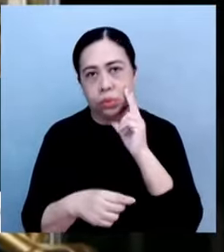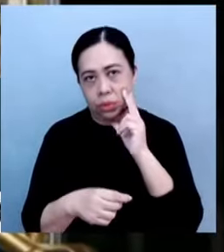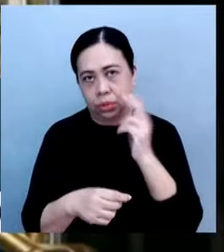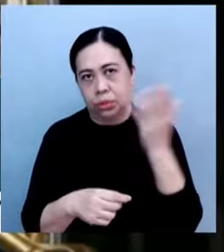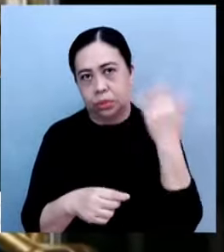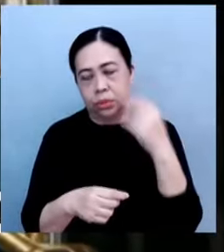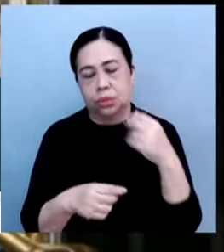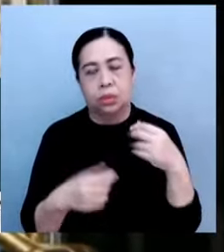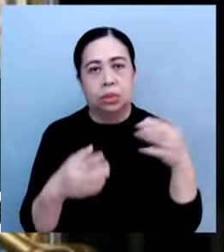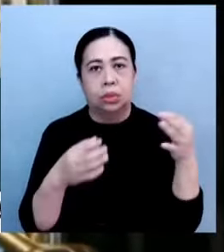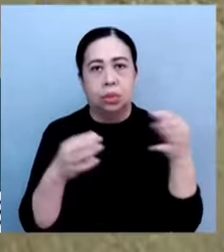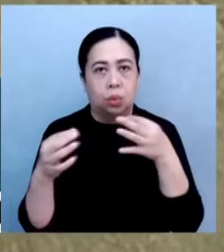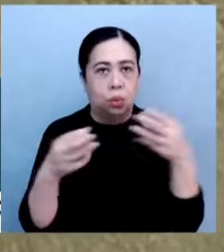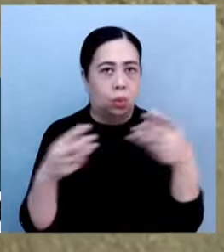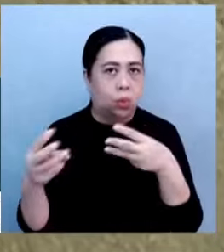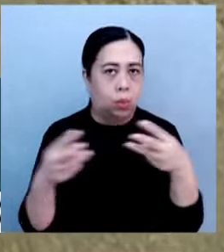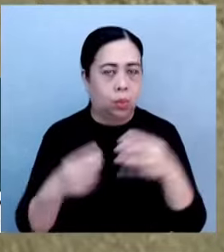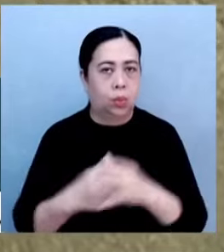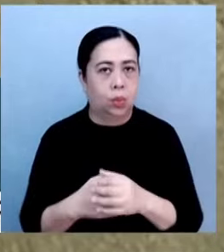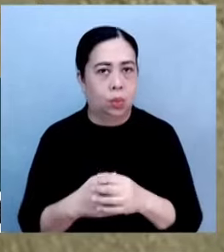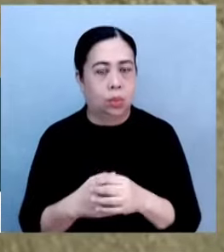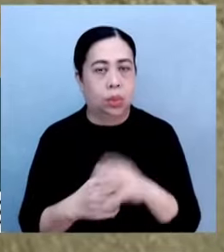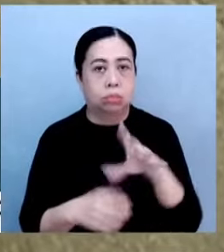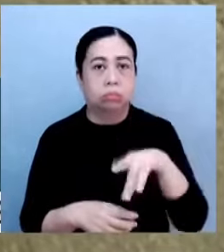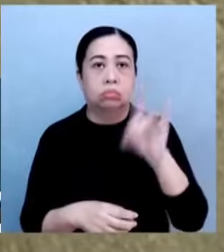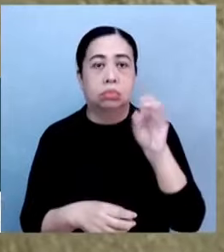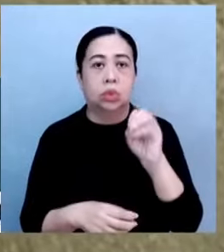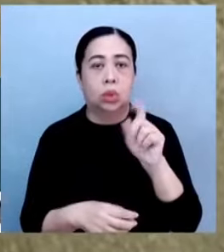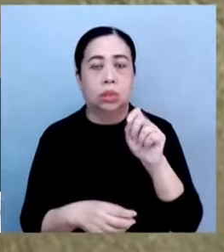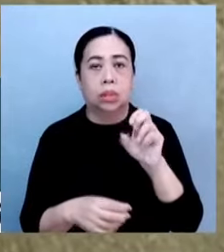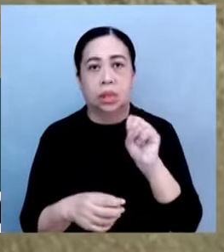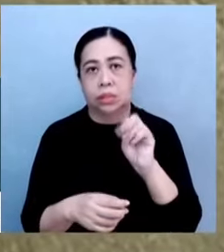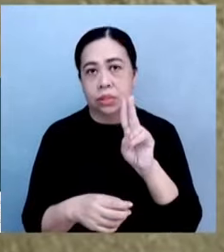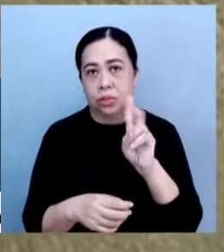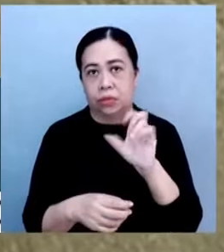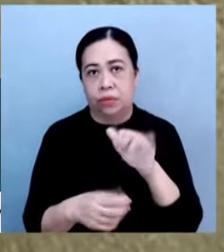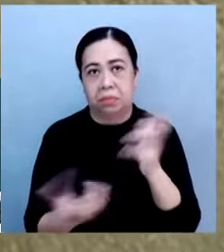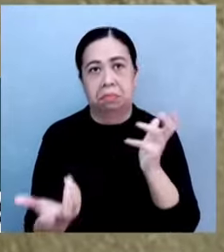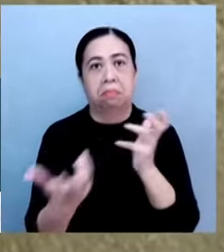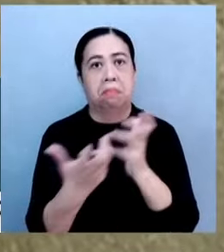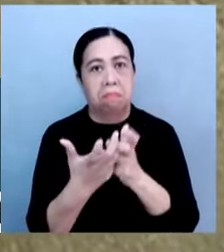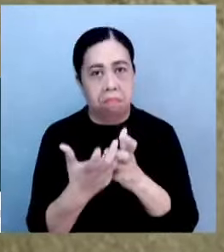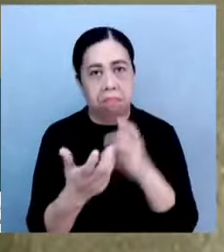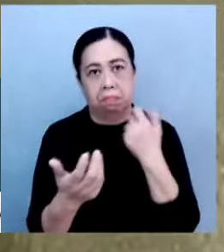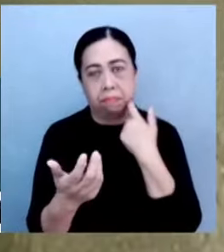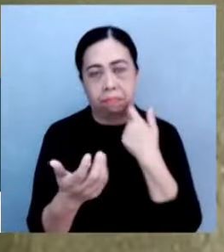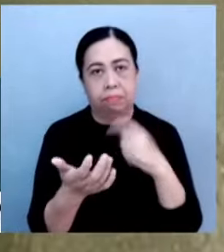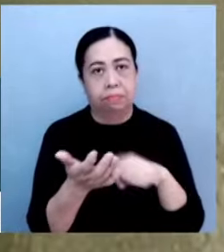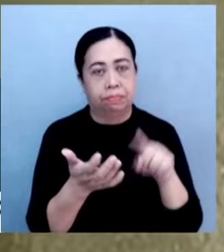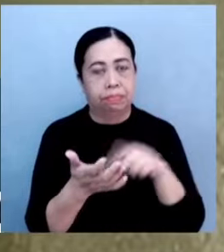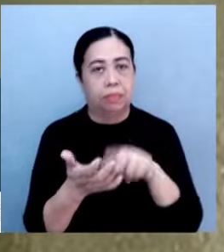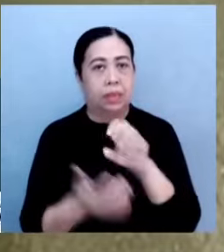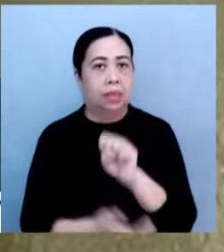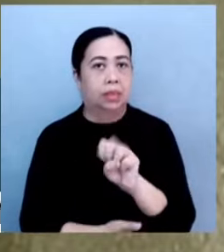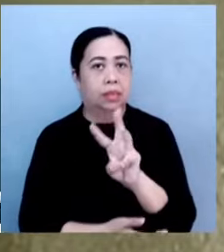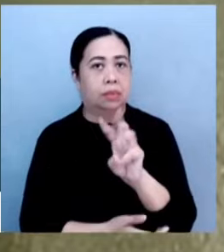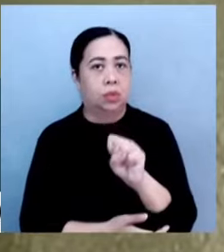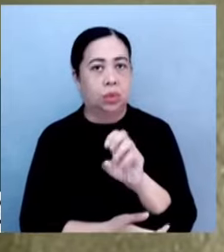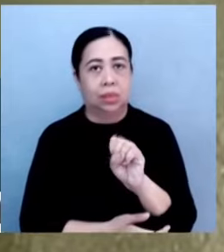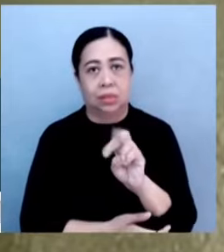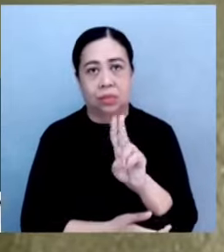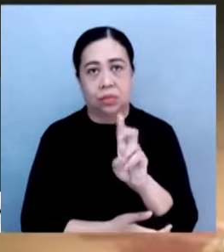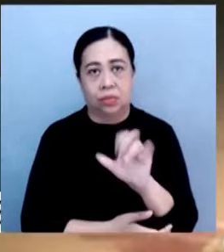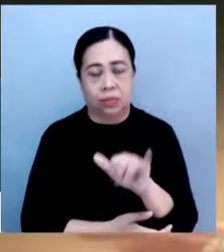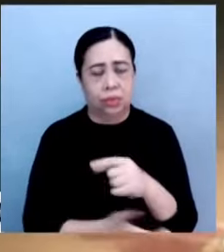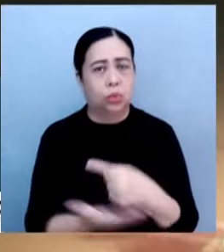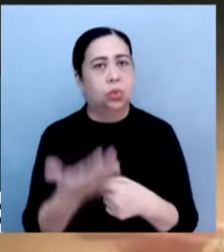administration's bloody drug war. The findings of the Okta survey match the recent poll conducted by social weather stations, which revealed